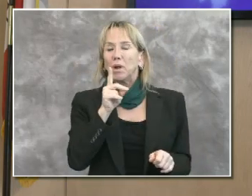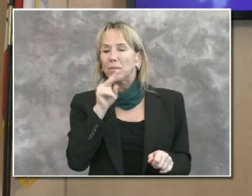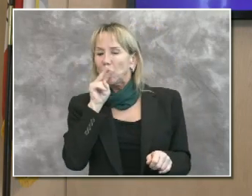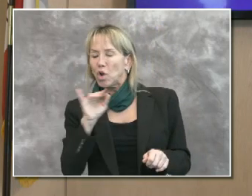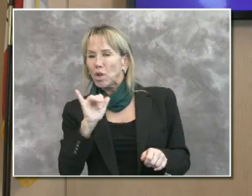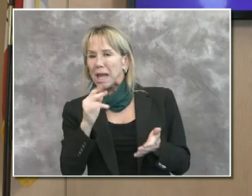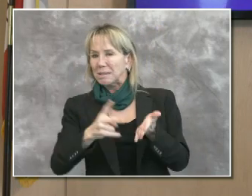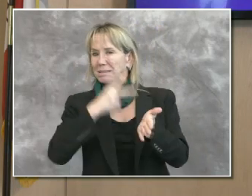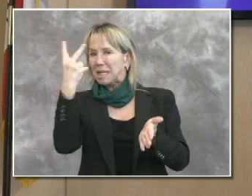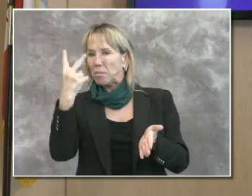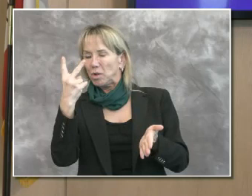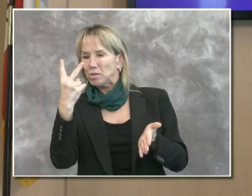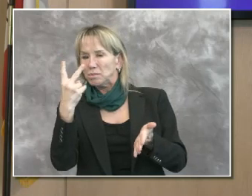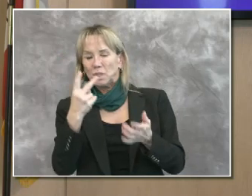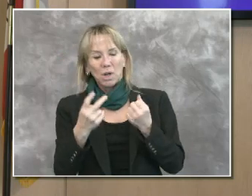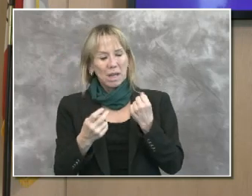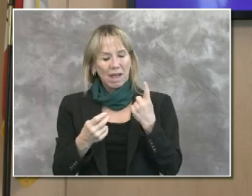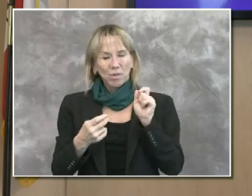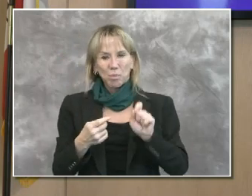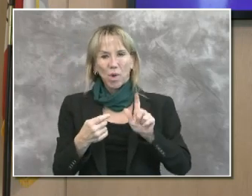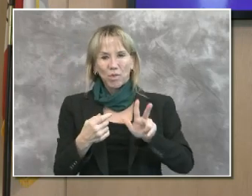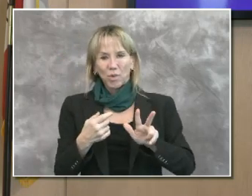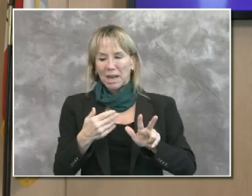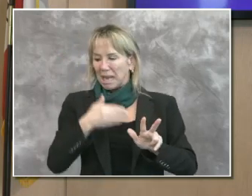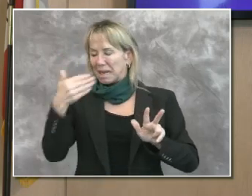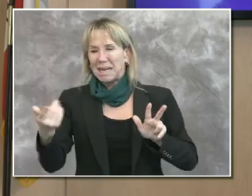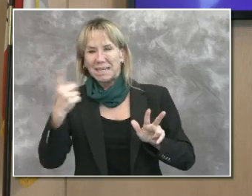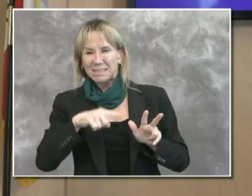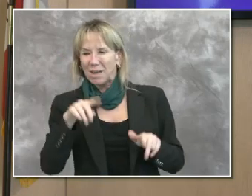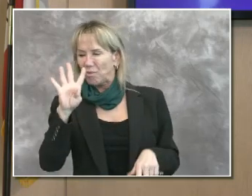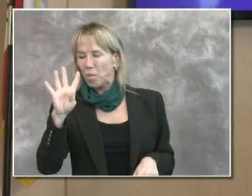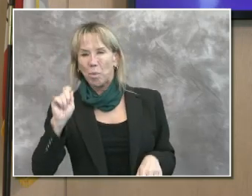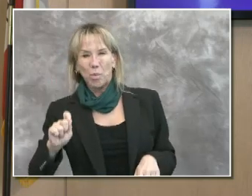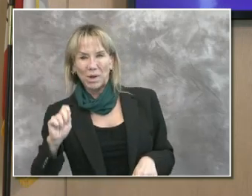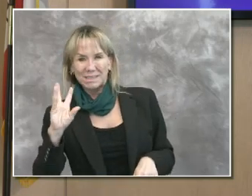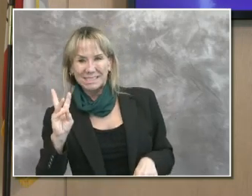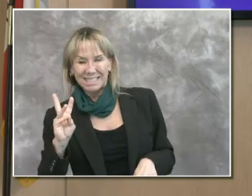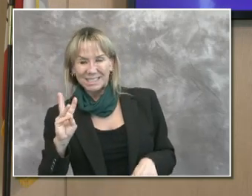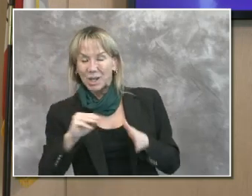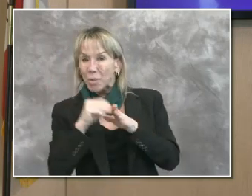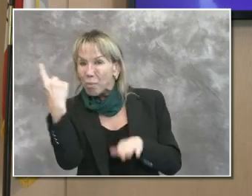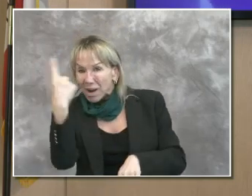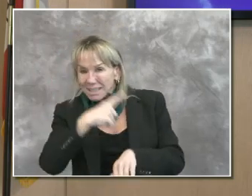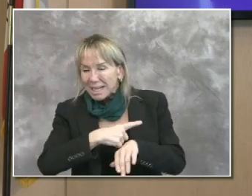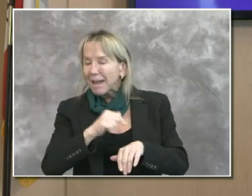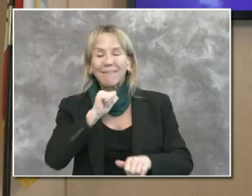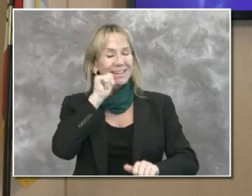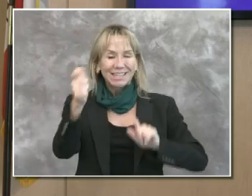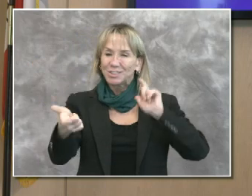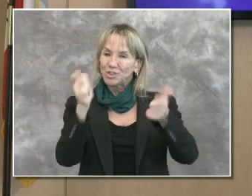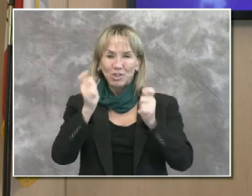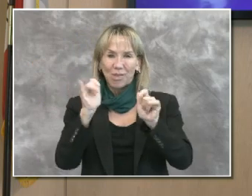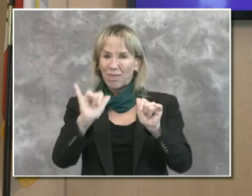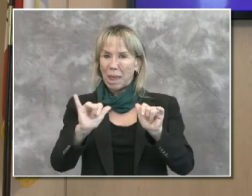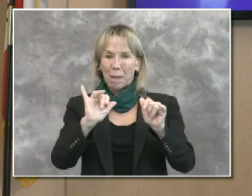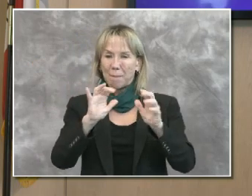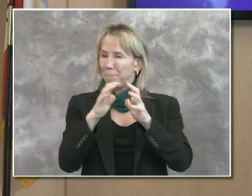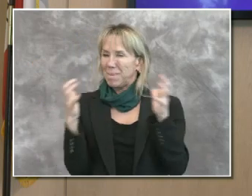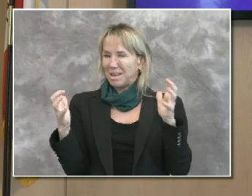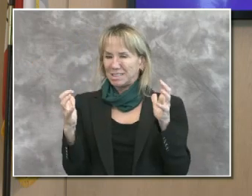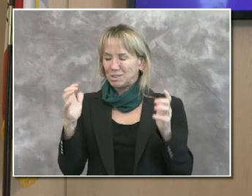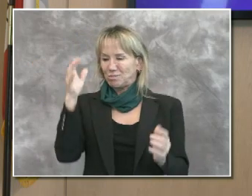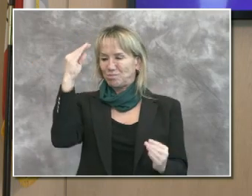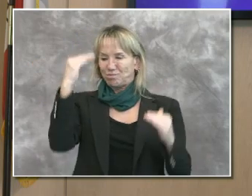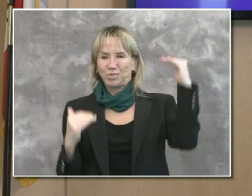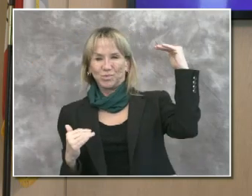our doubling rate would have been 4.6 days. The doubling rate in San Diego County did not change that much in one day. And so our team here has been